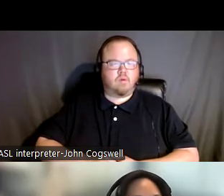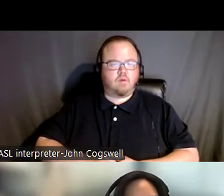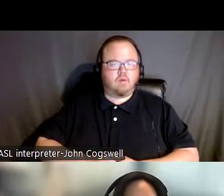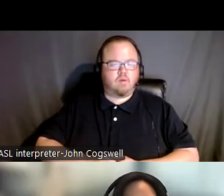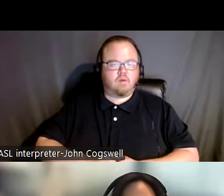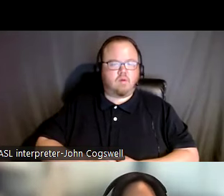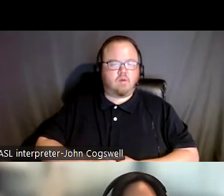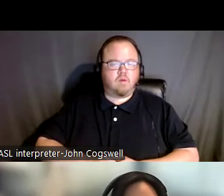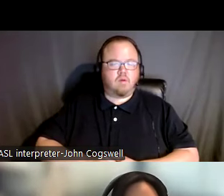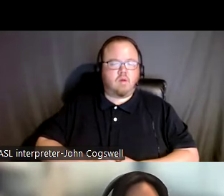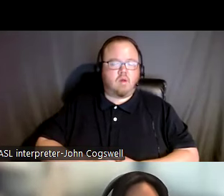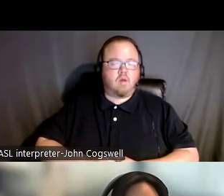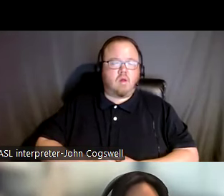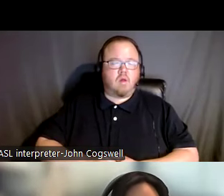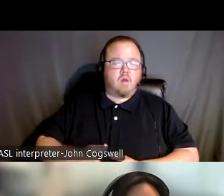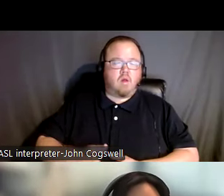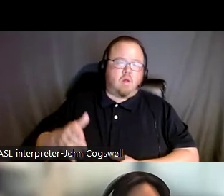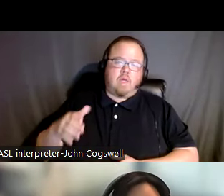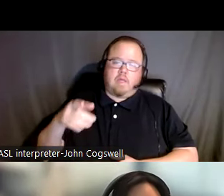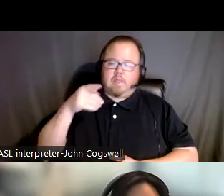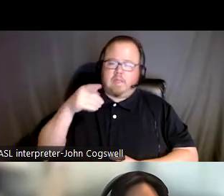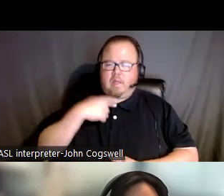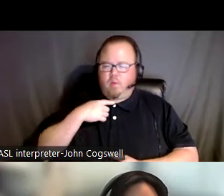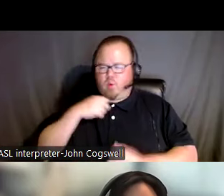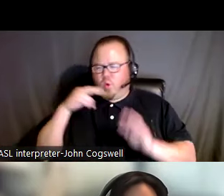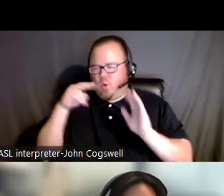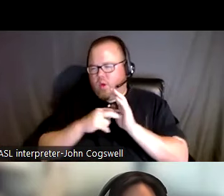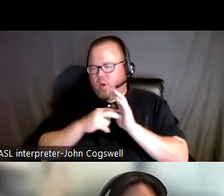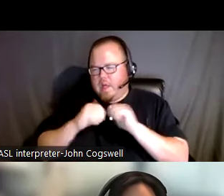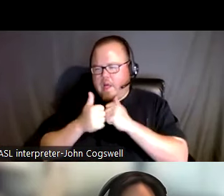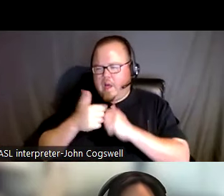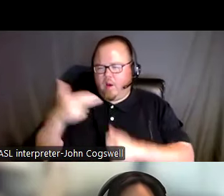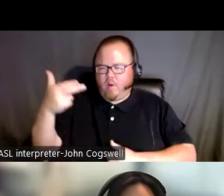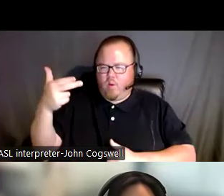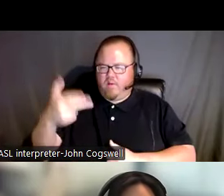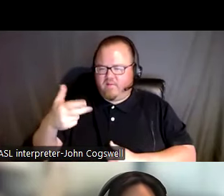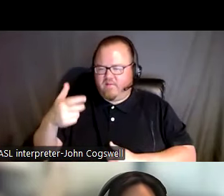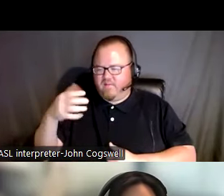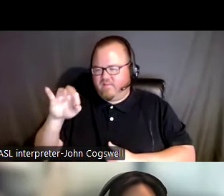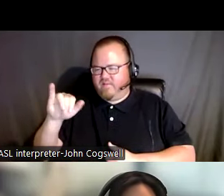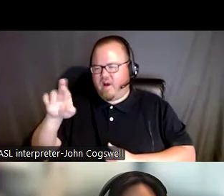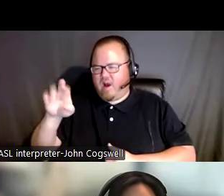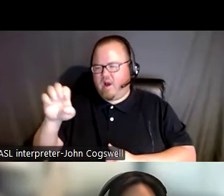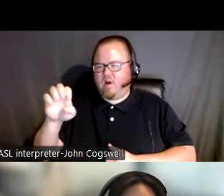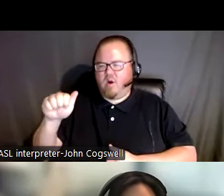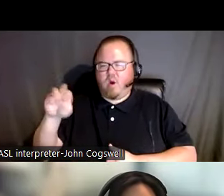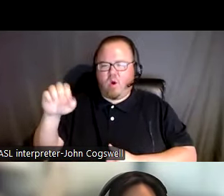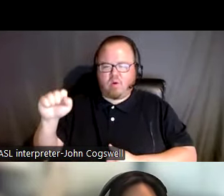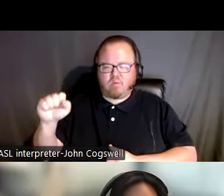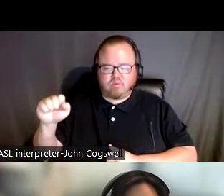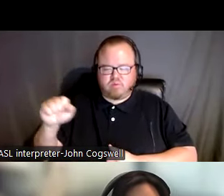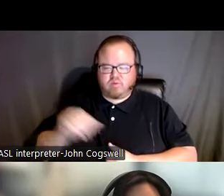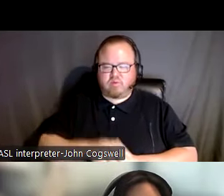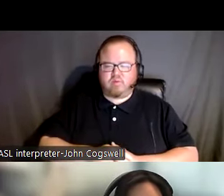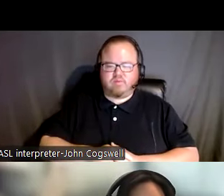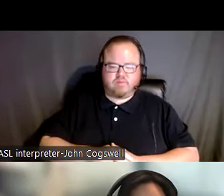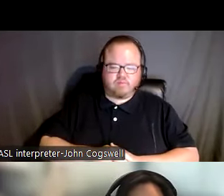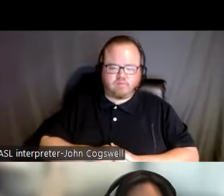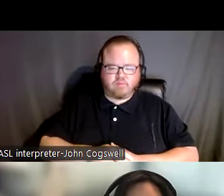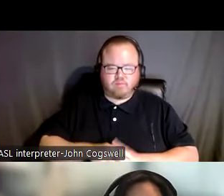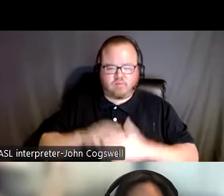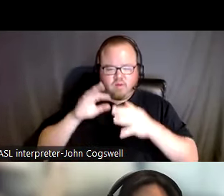And then from here, we want to look at how does firearms really take into consideration